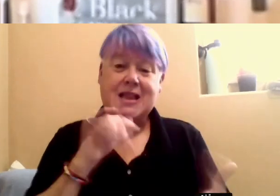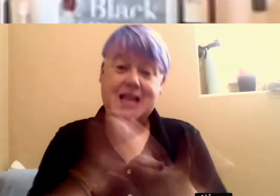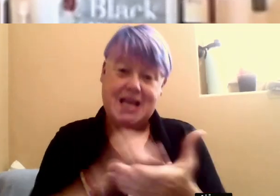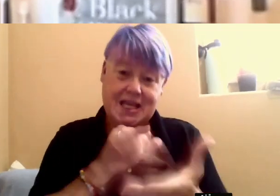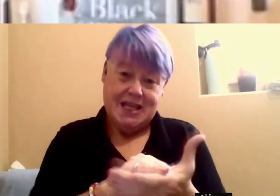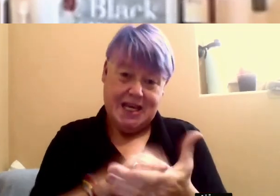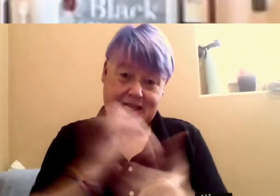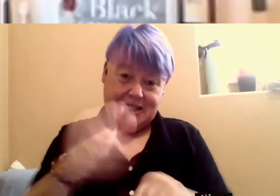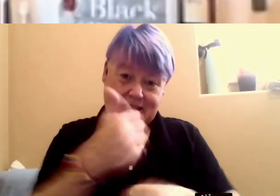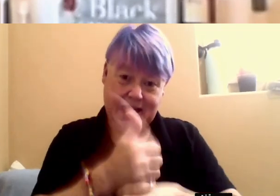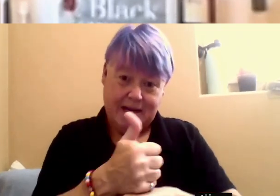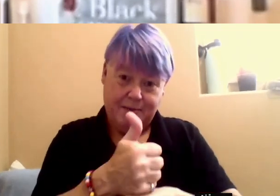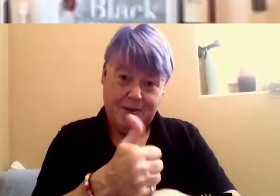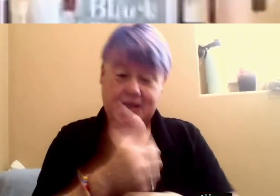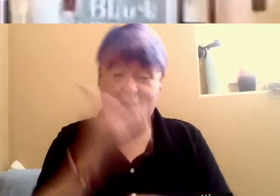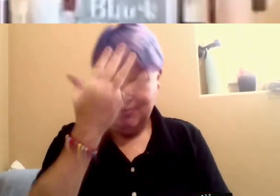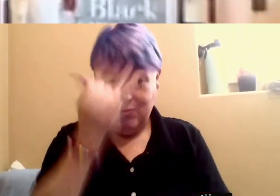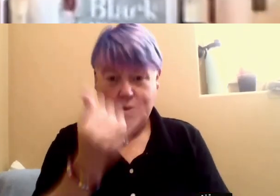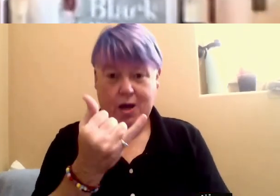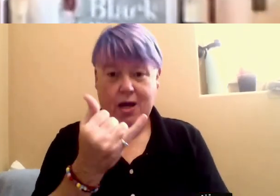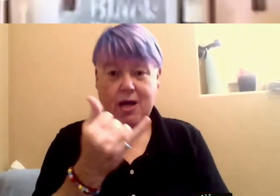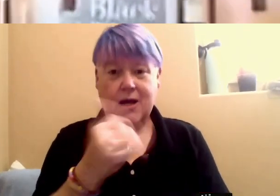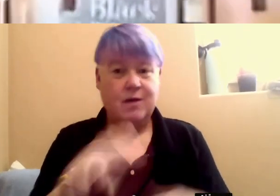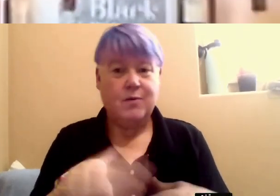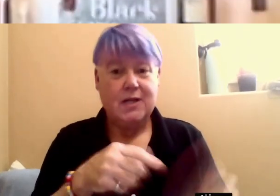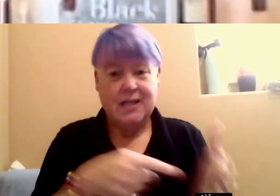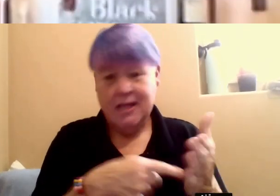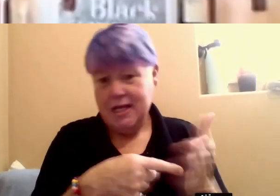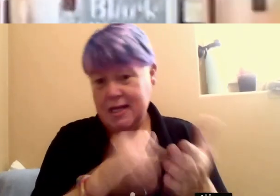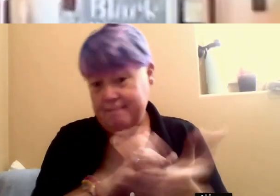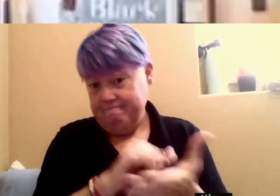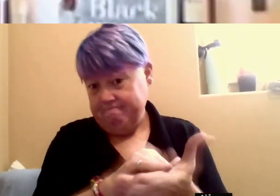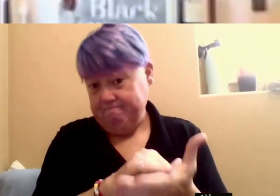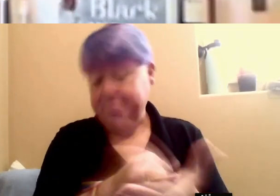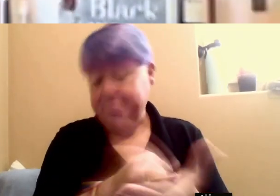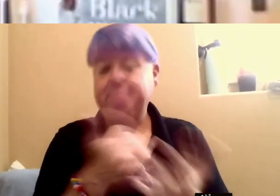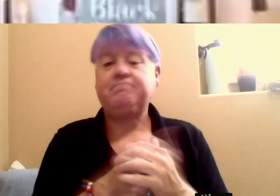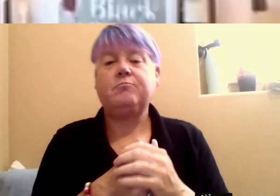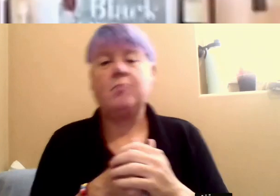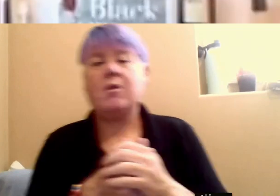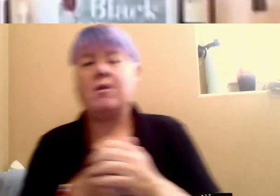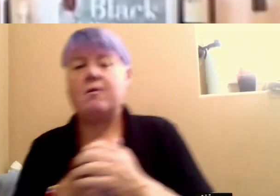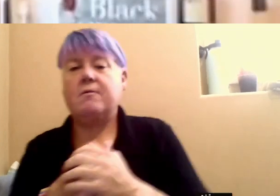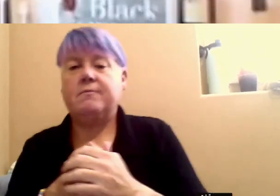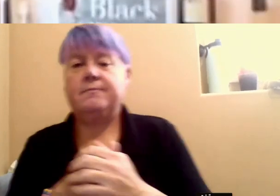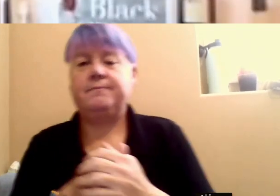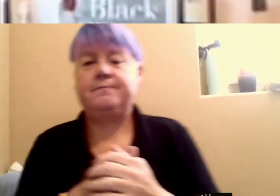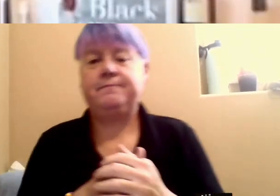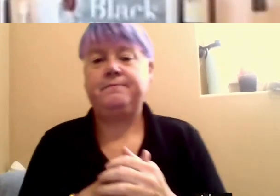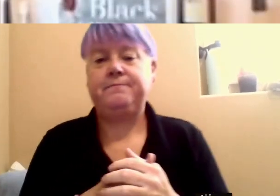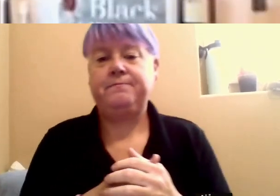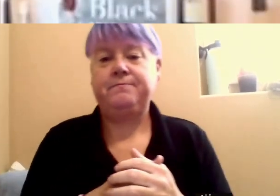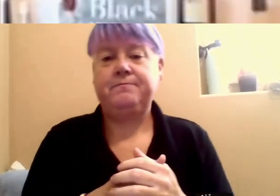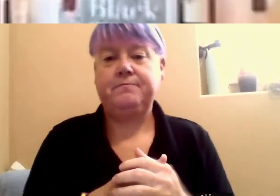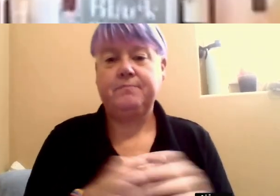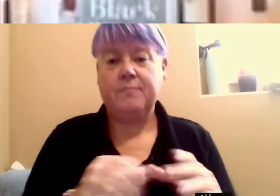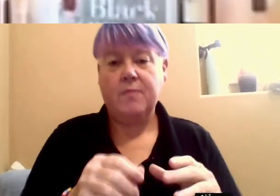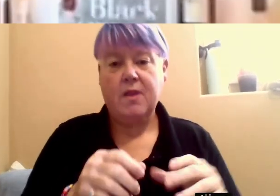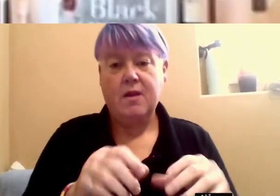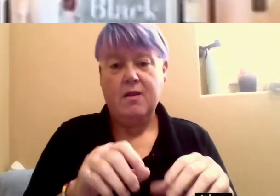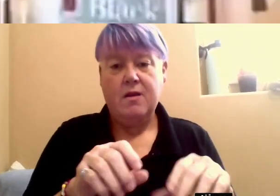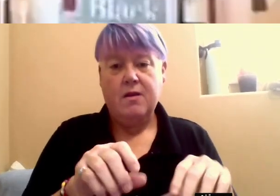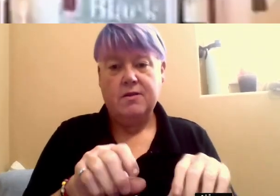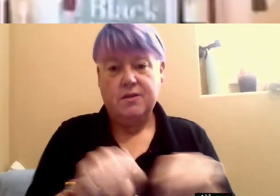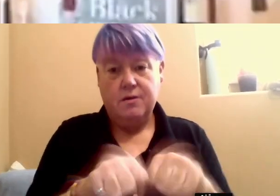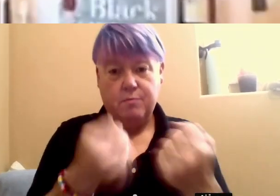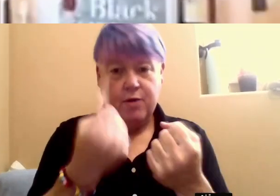that's why we kind of decided, Jen and I and Jim Gifford and I over at HarperCollins, to break up because originally I